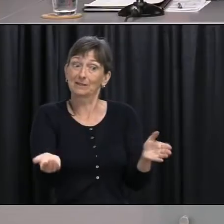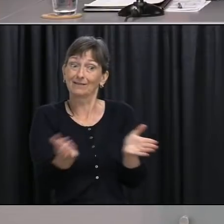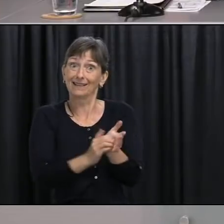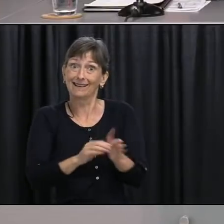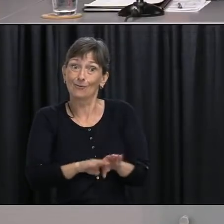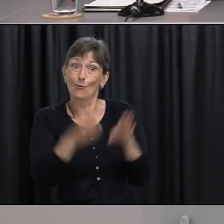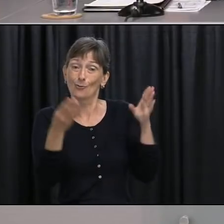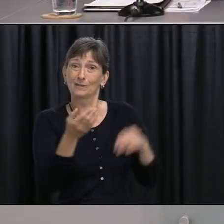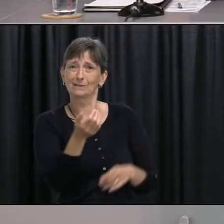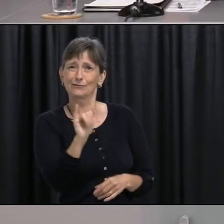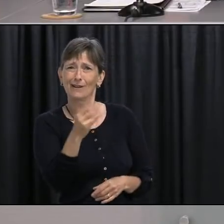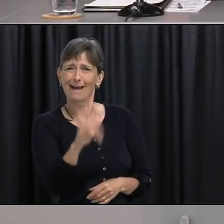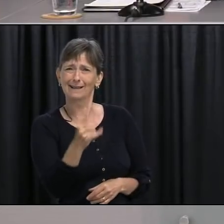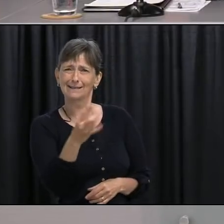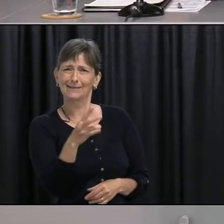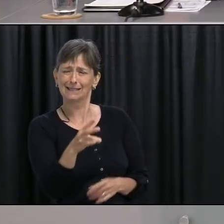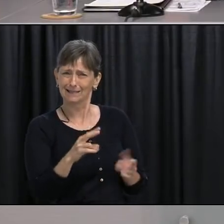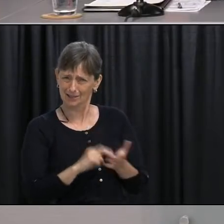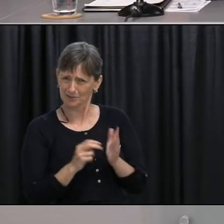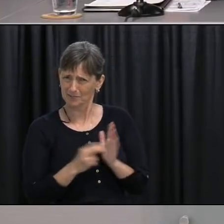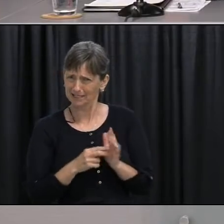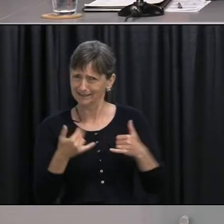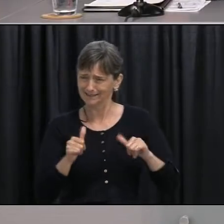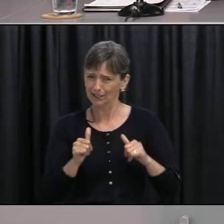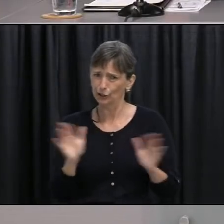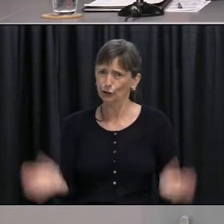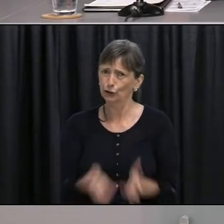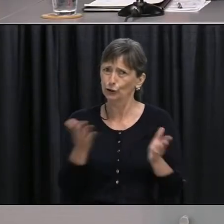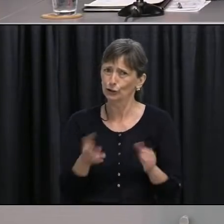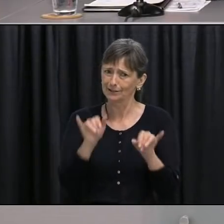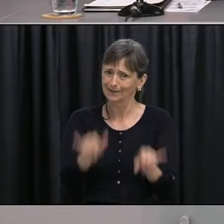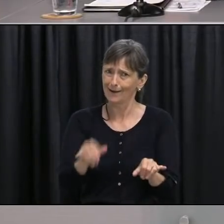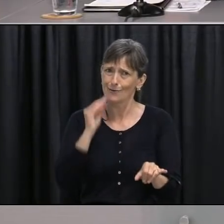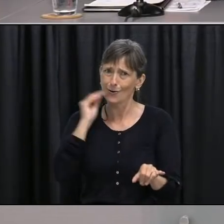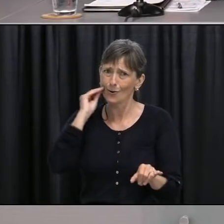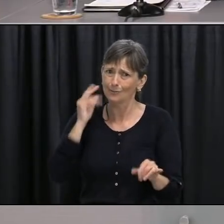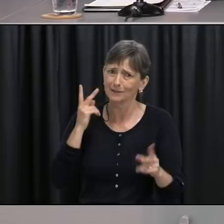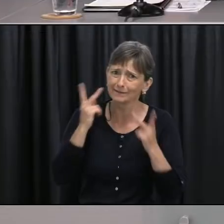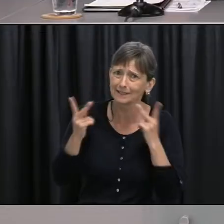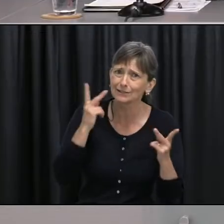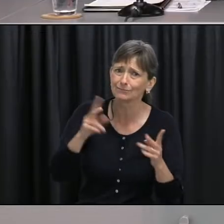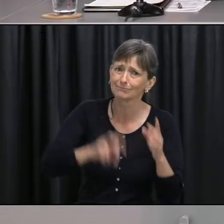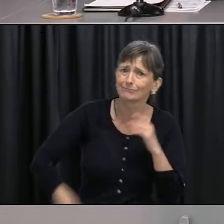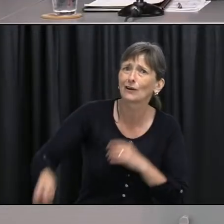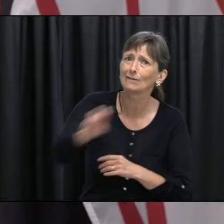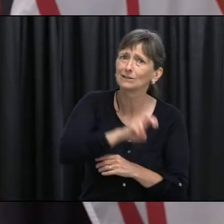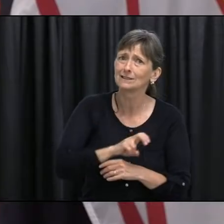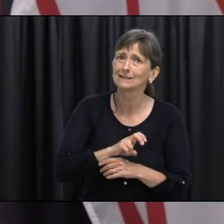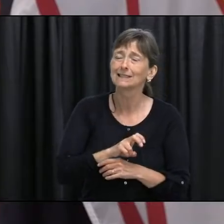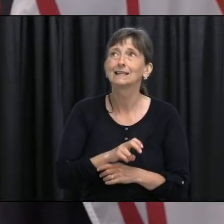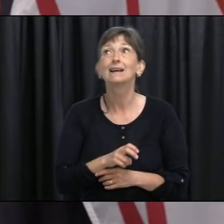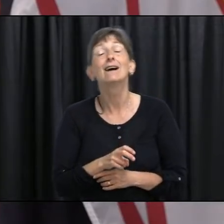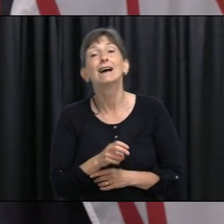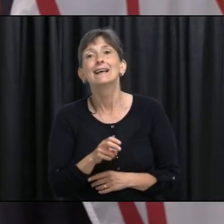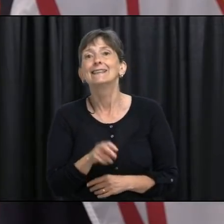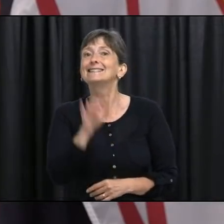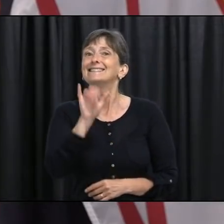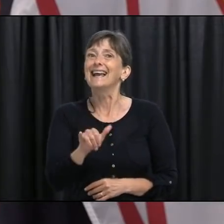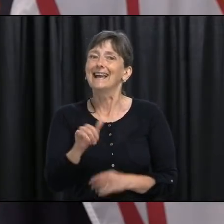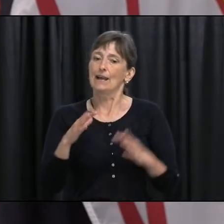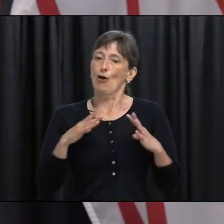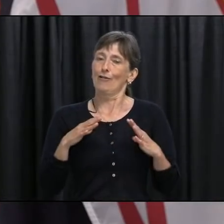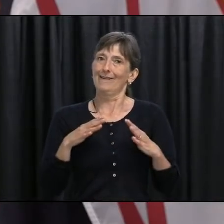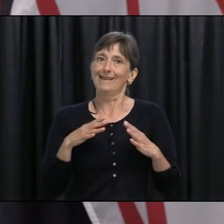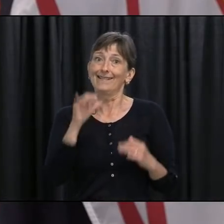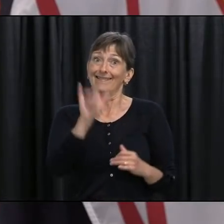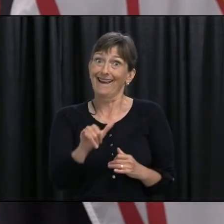coincide with the stay-home year. I guess your remarks on encouraging people to still travel within the province. Well, the staycation is something that,